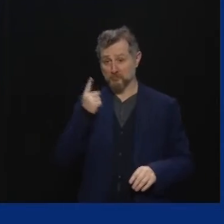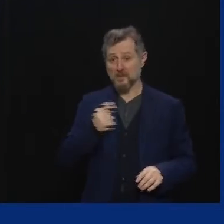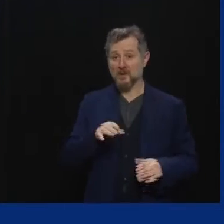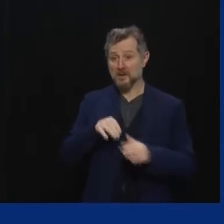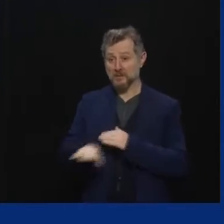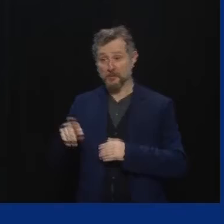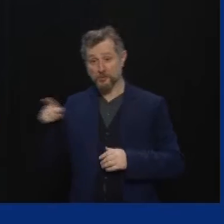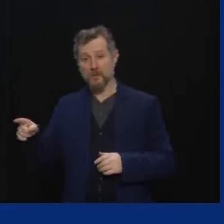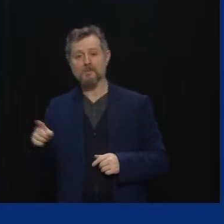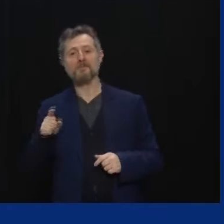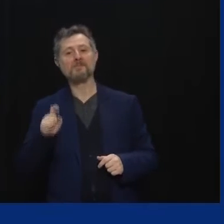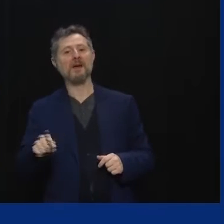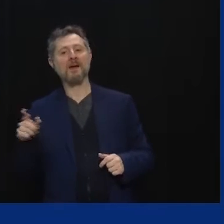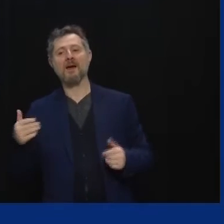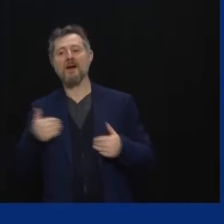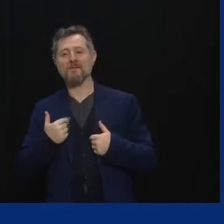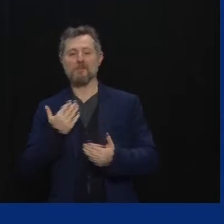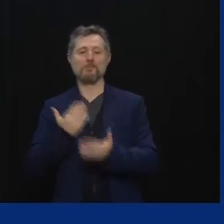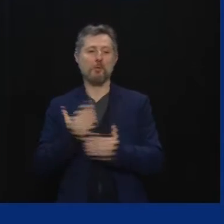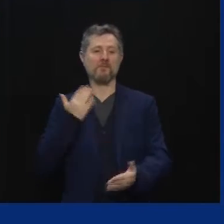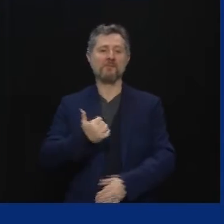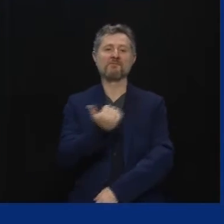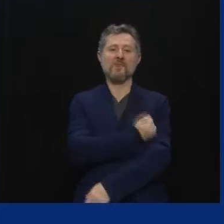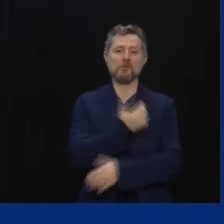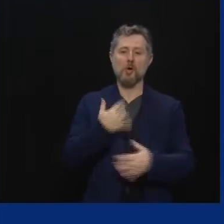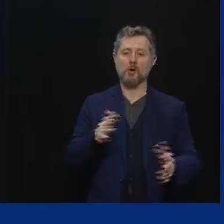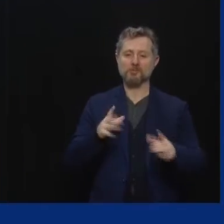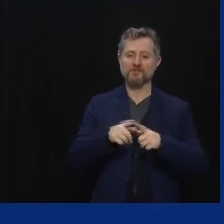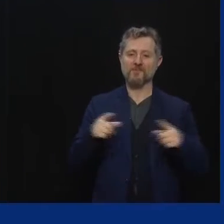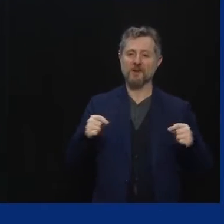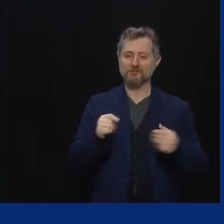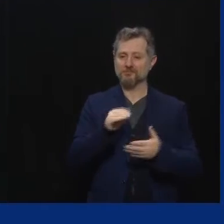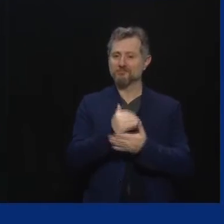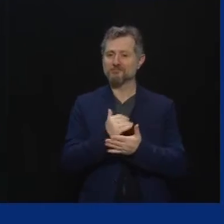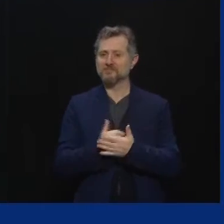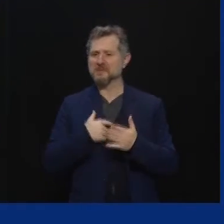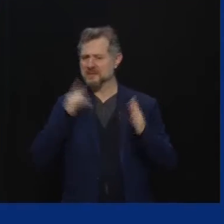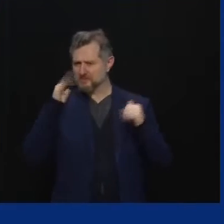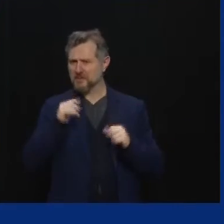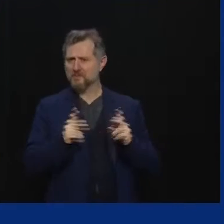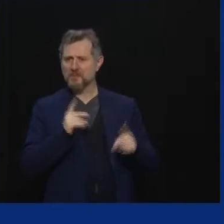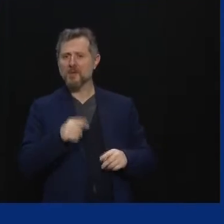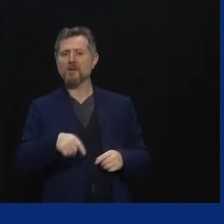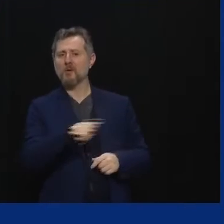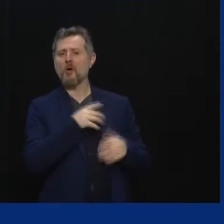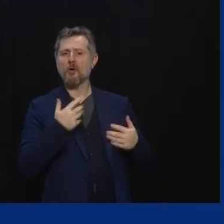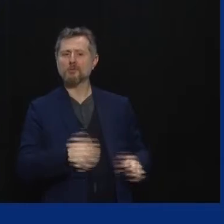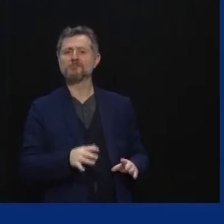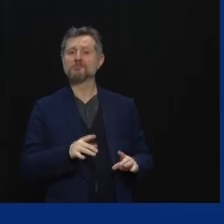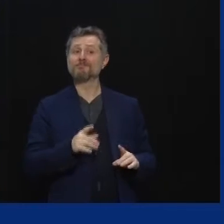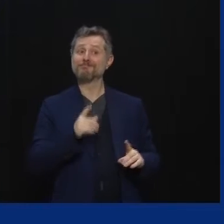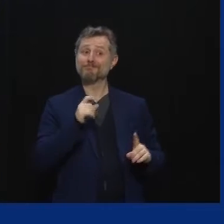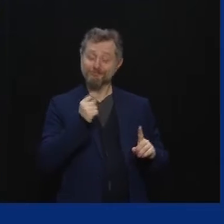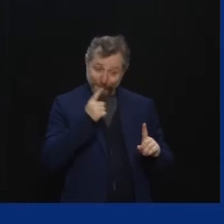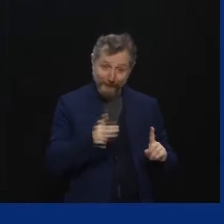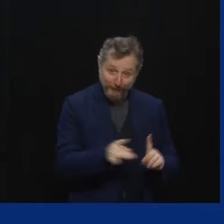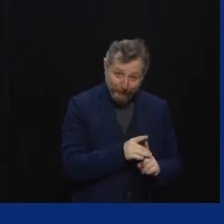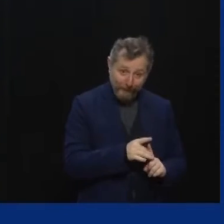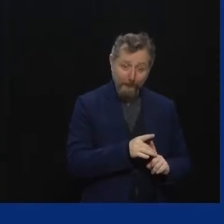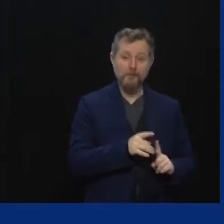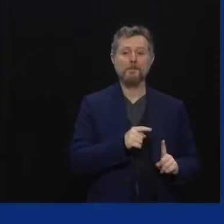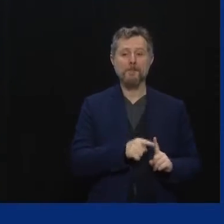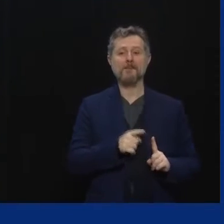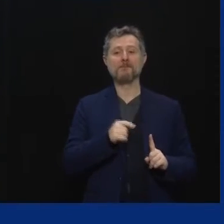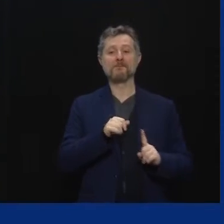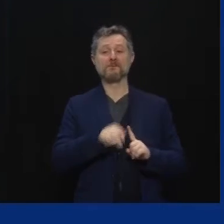first place. So that's why we anticipate if people do test positive, that at least based on this first individual, that the